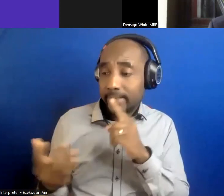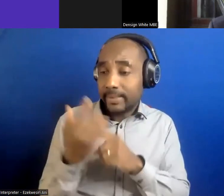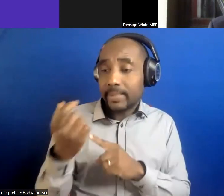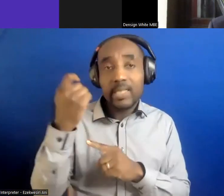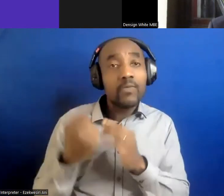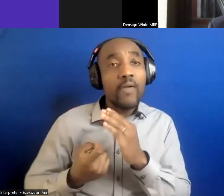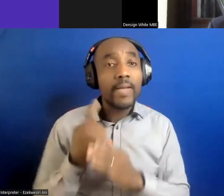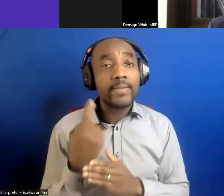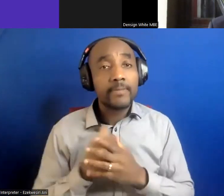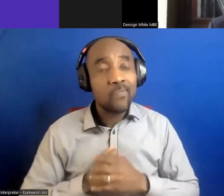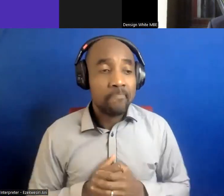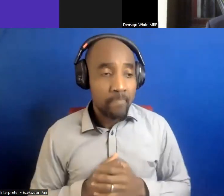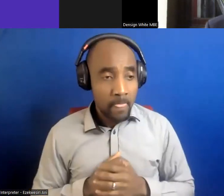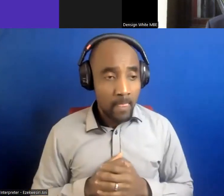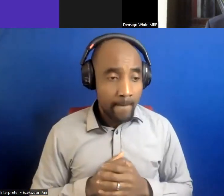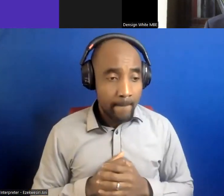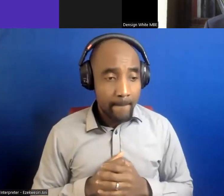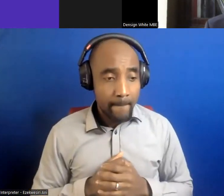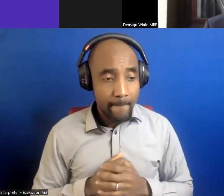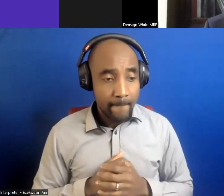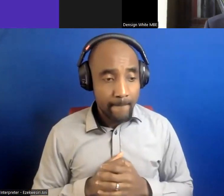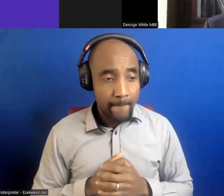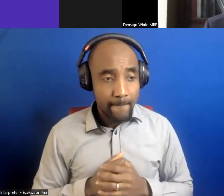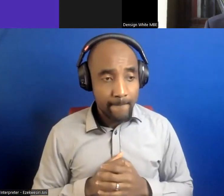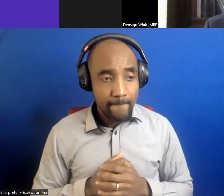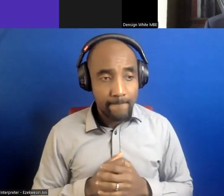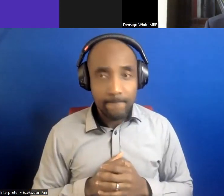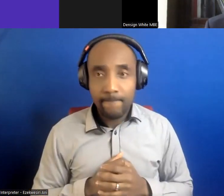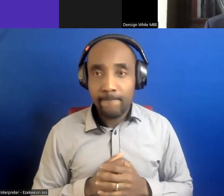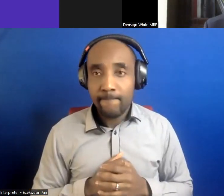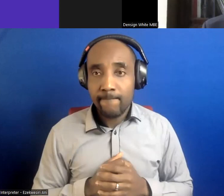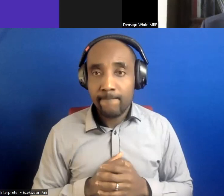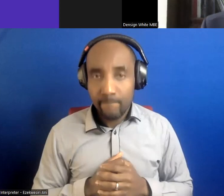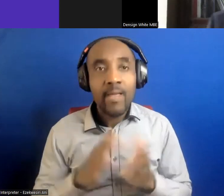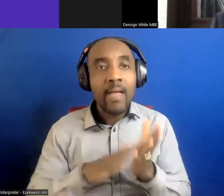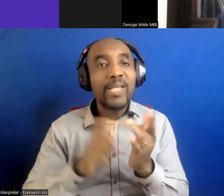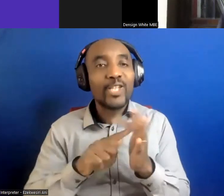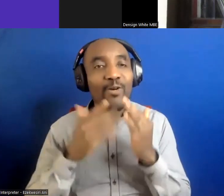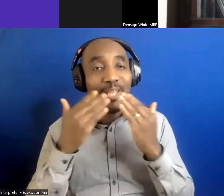Thank you, Michelle.